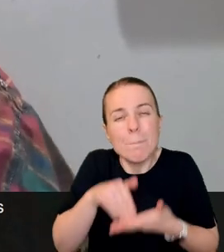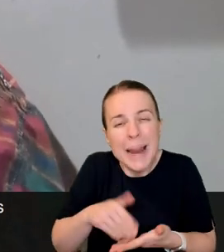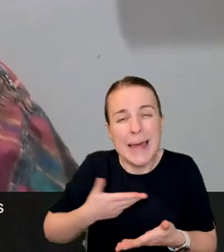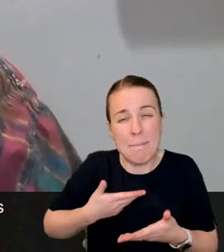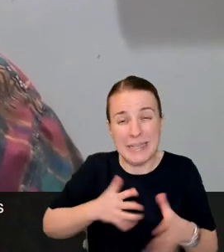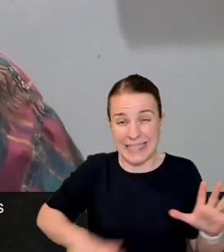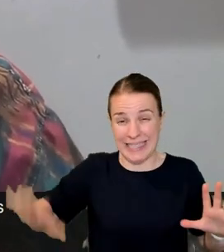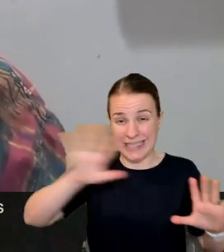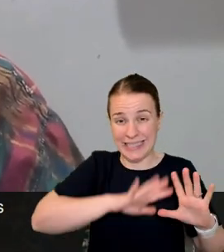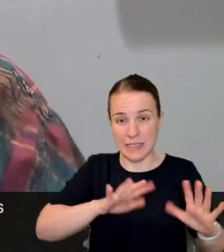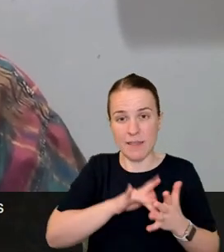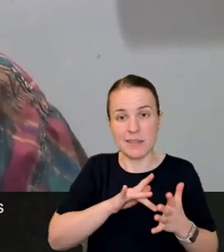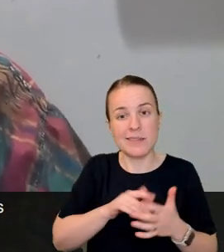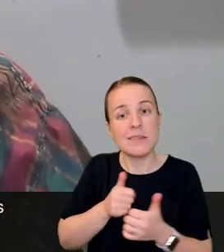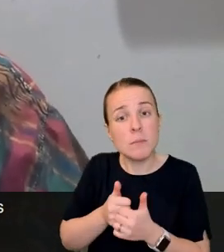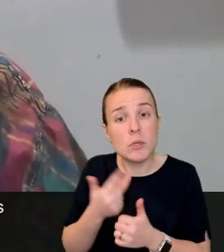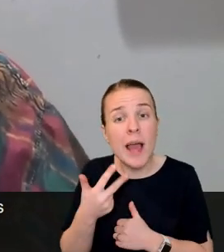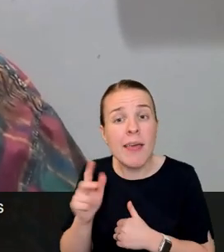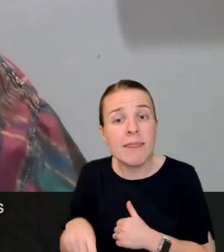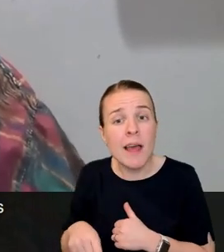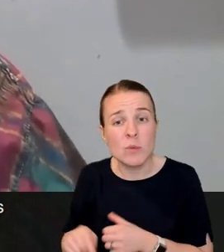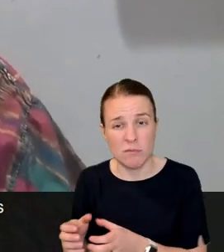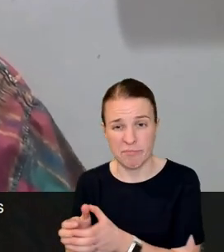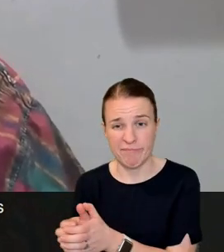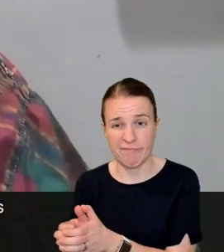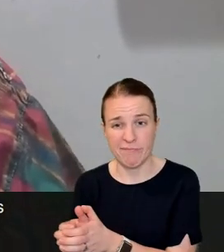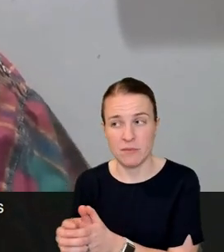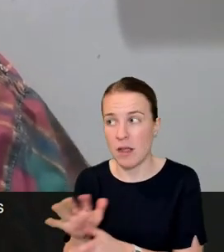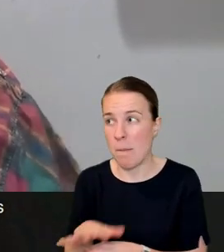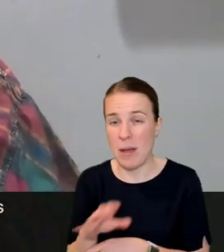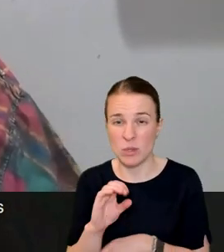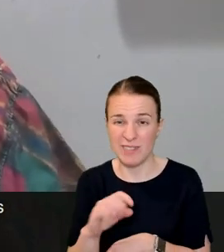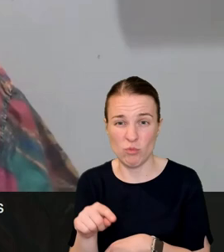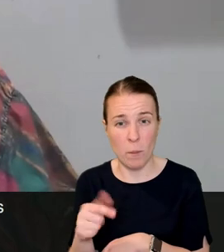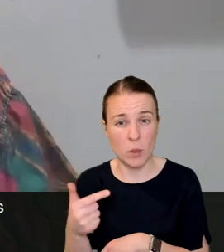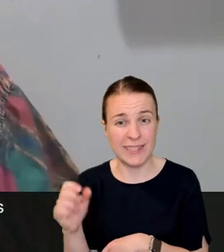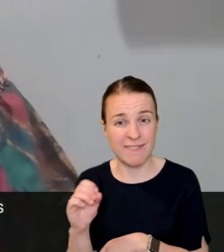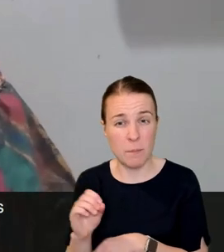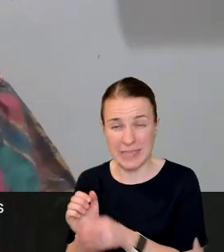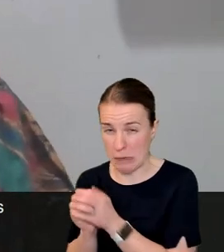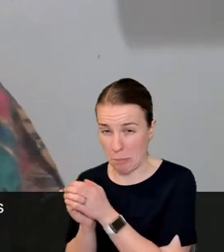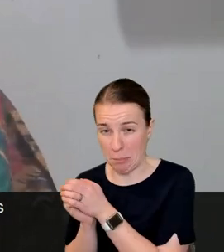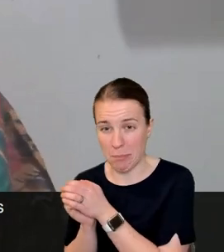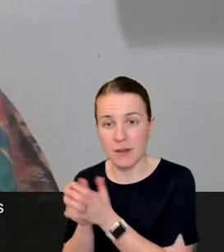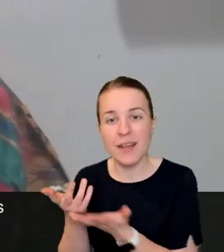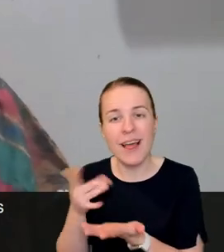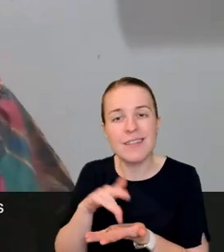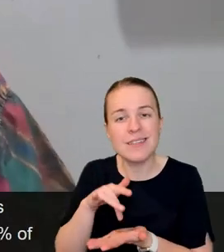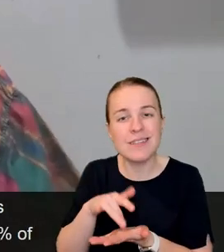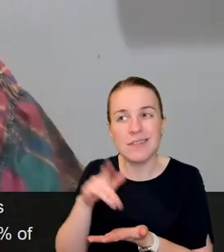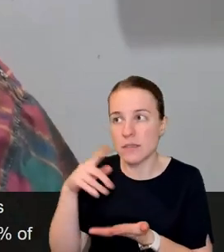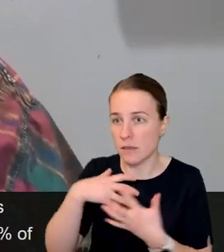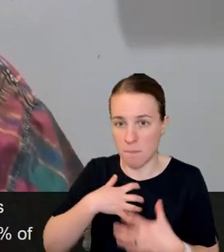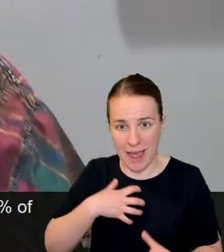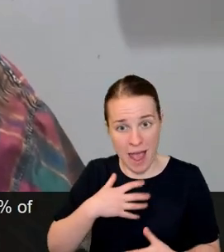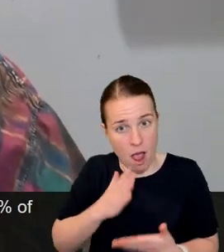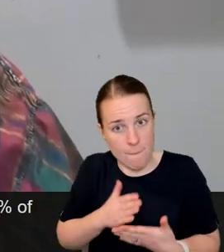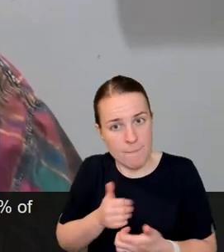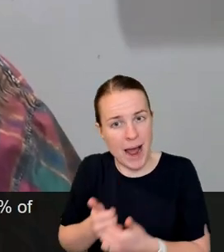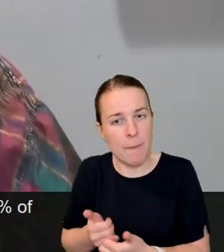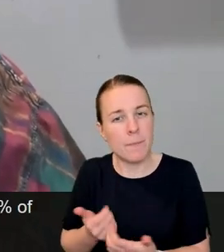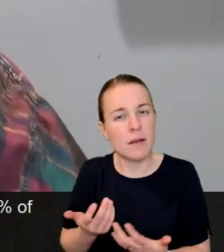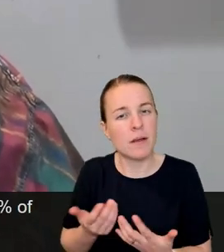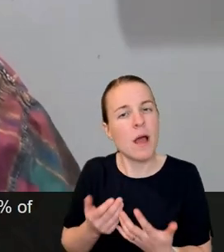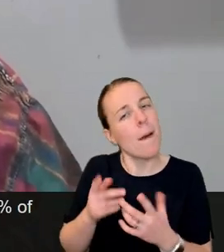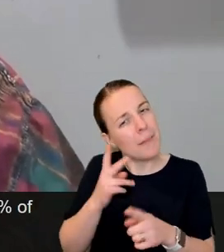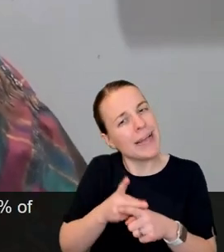supported 8,000 businesses. That's about 0.7% of the businesses in this city that this Mayor has helped. But yet again, he'll point fingers at the